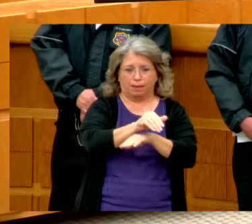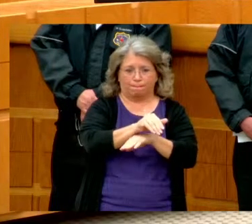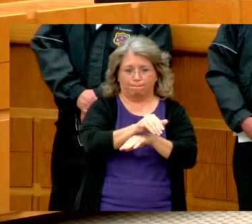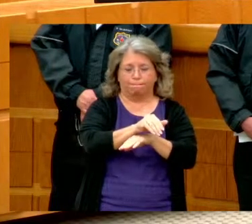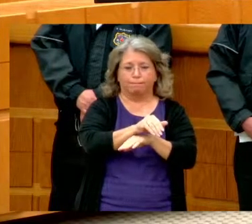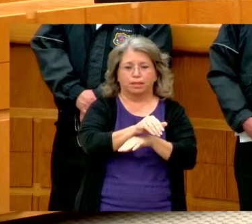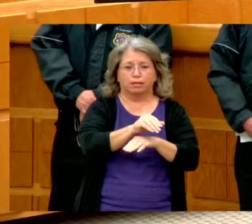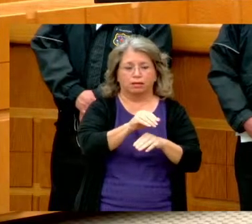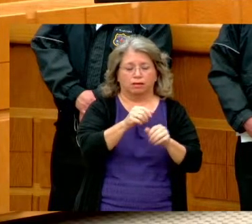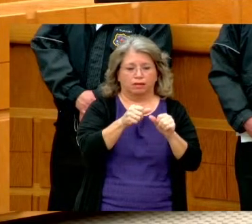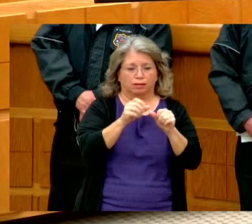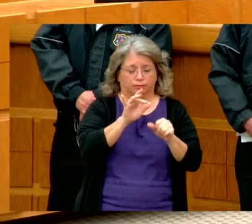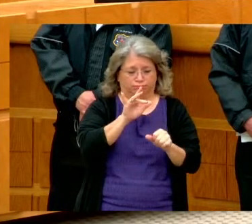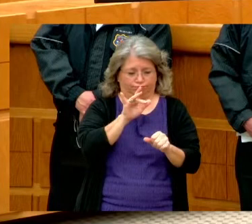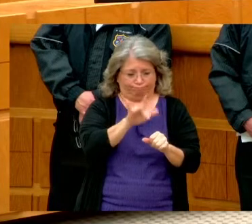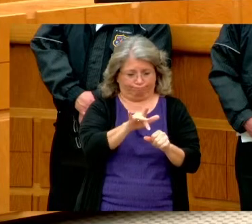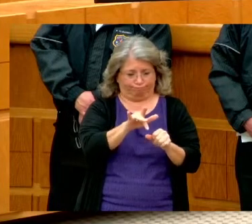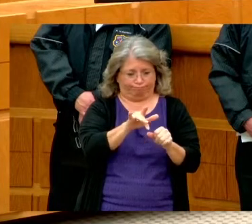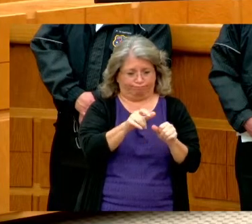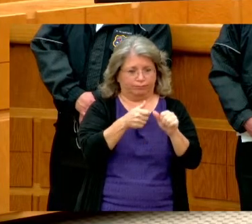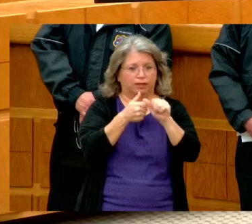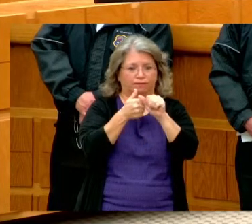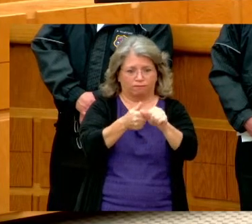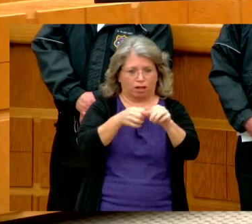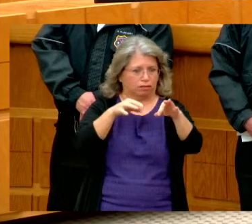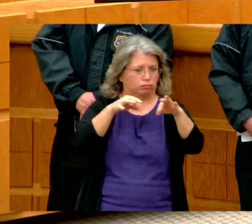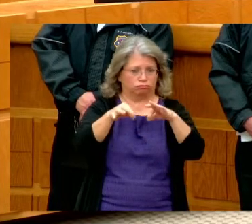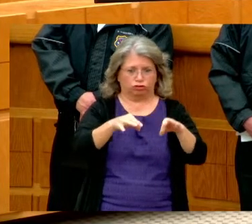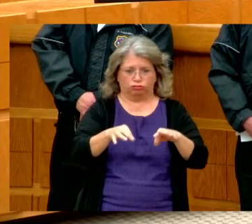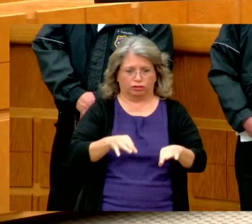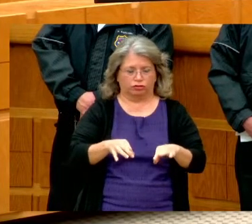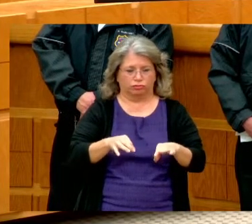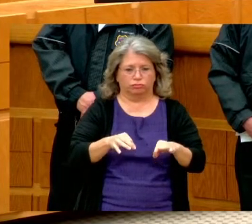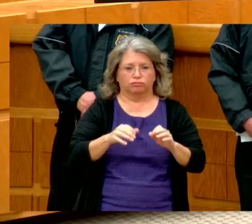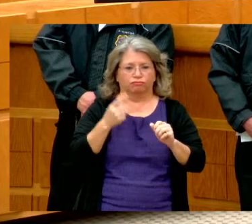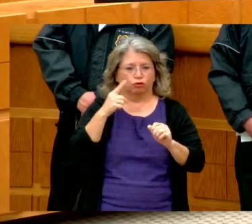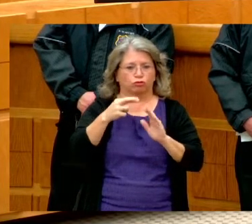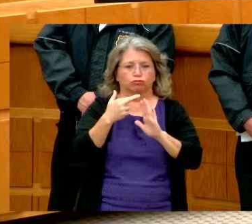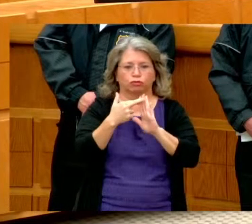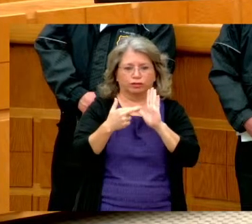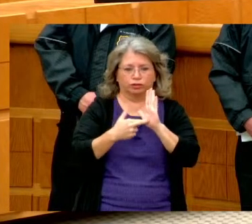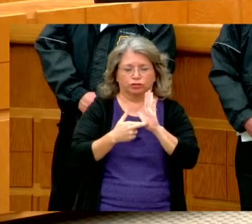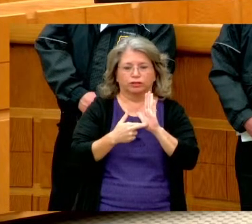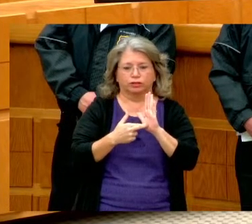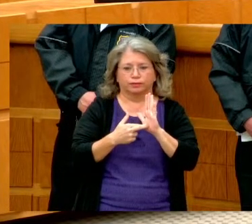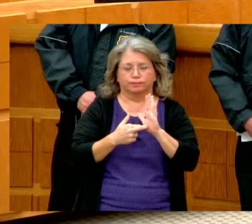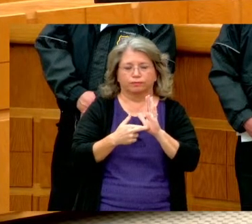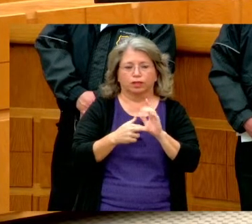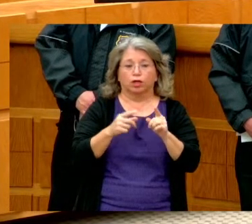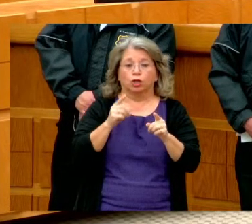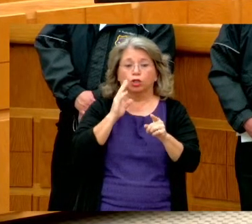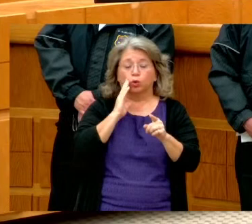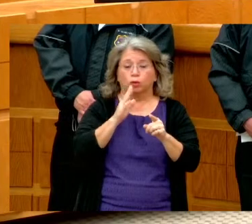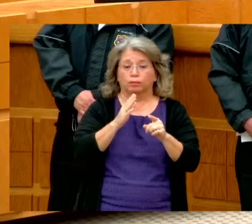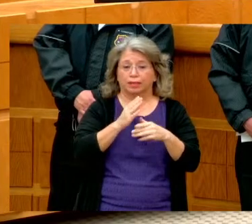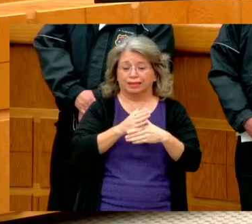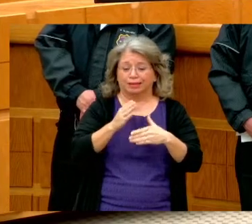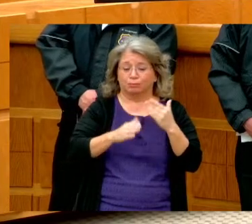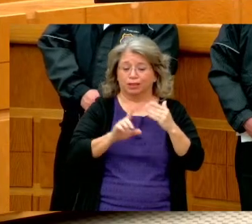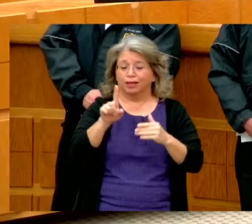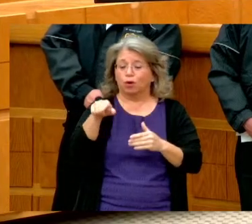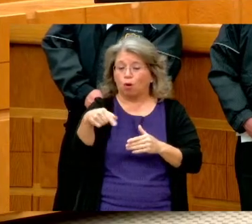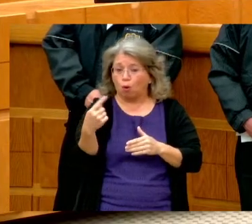link, and again, your registration will be complete only when you receive